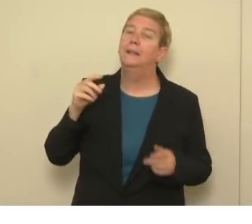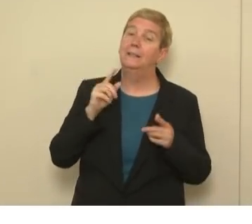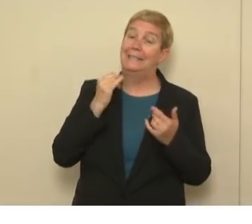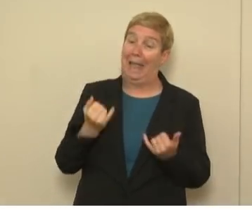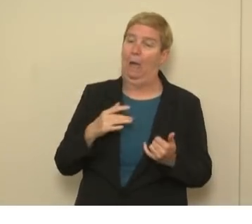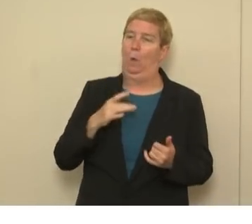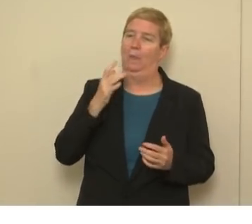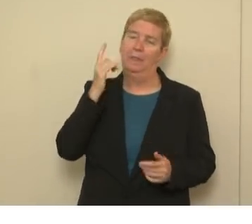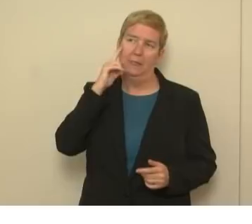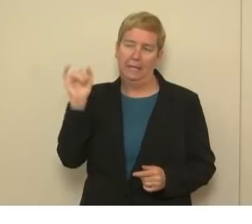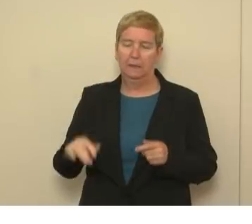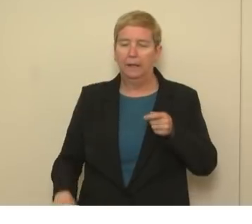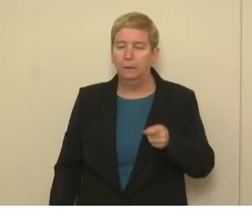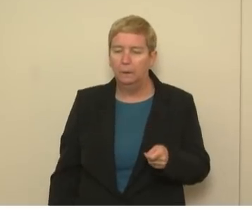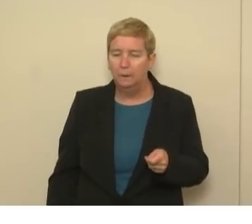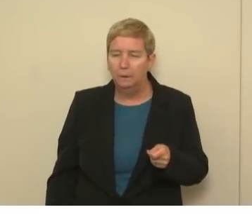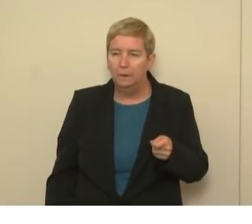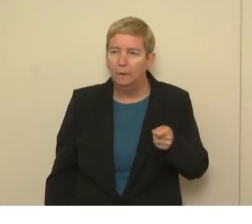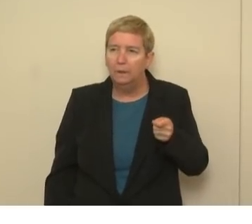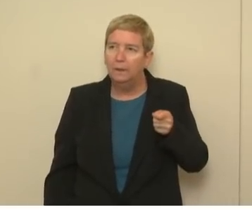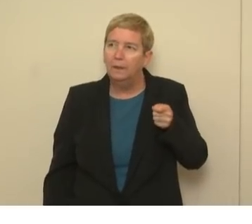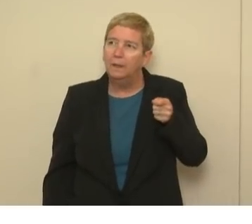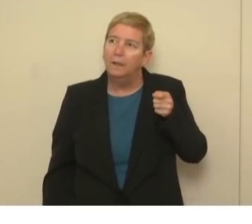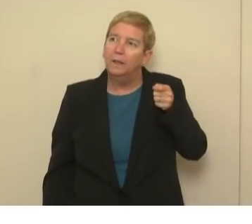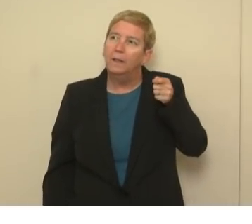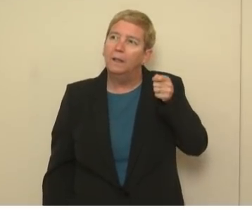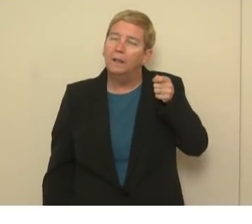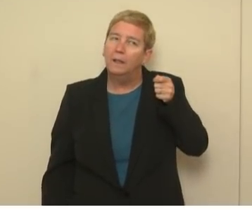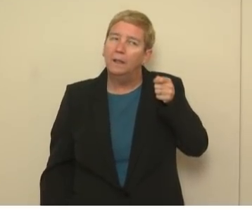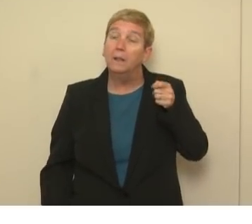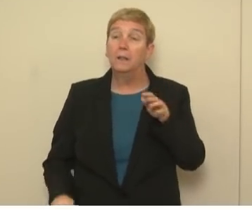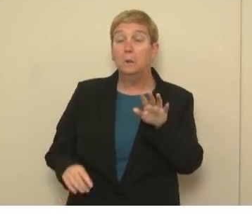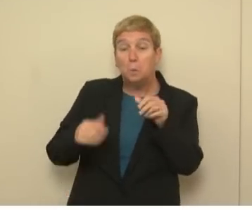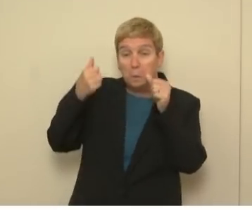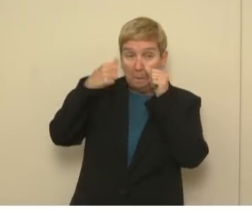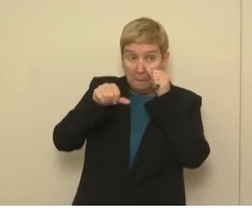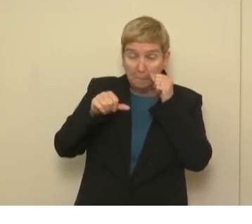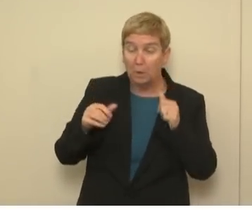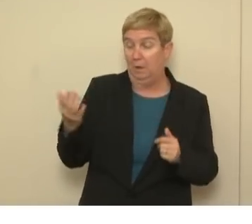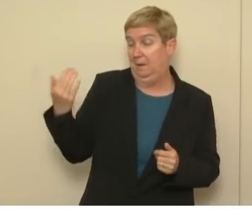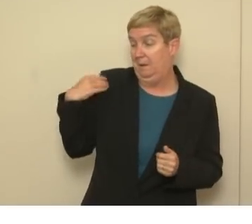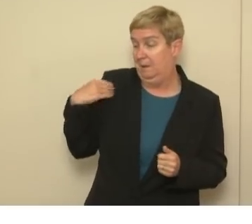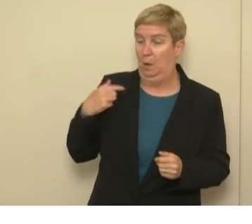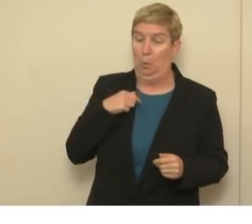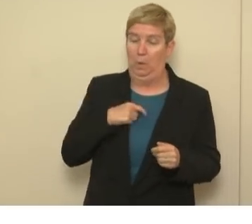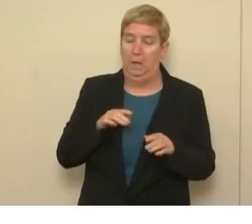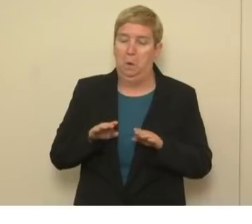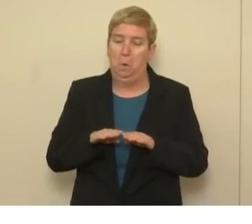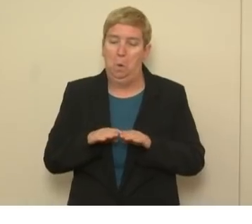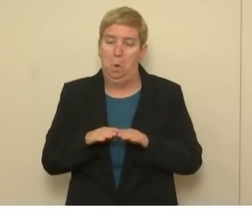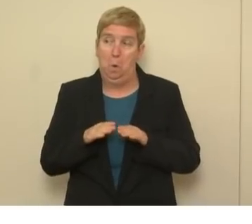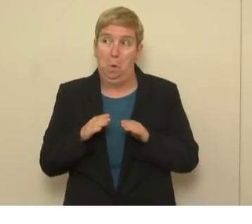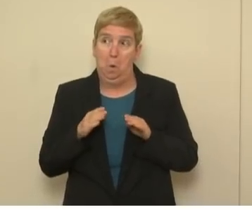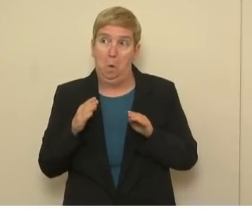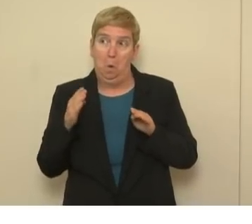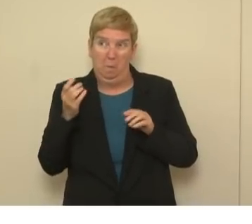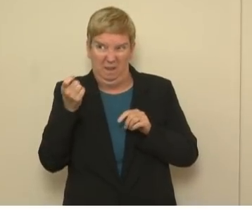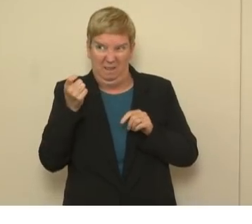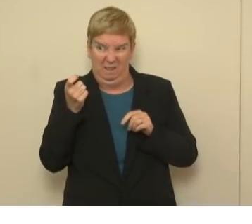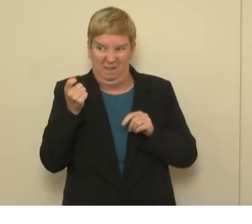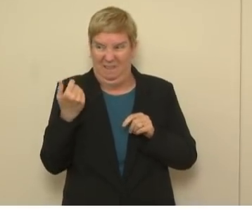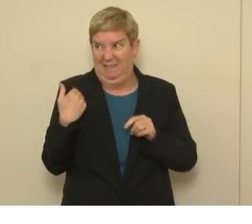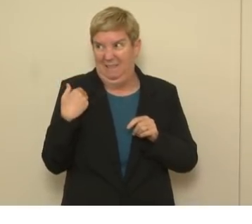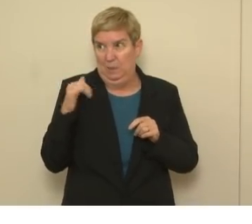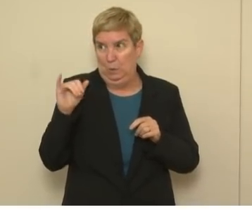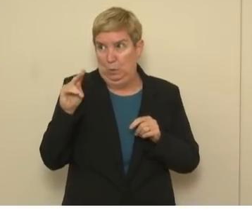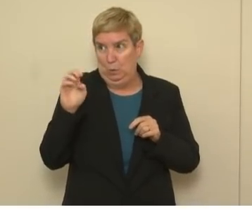for possibilities to reopen. I think when we did the very teeny reopening back in